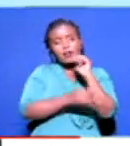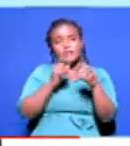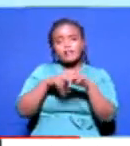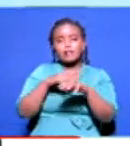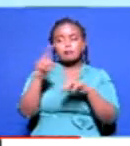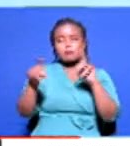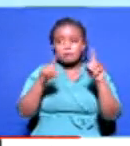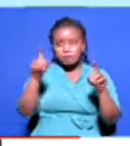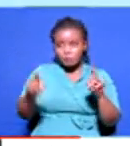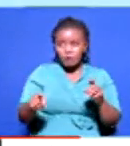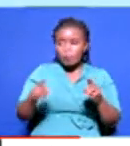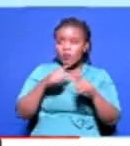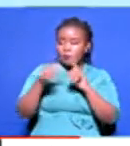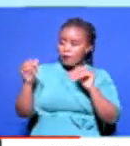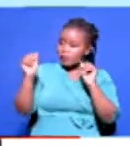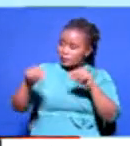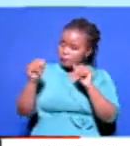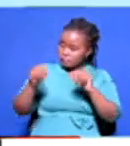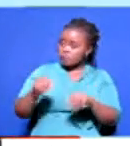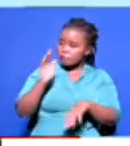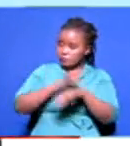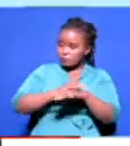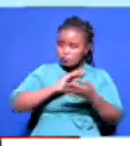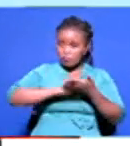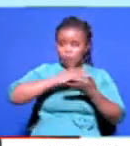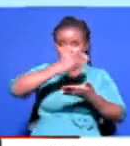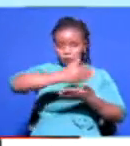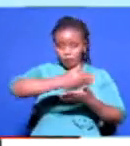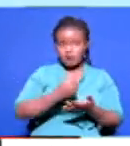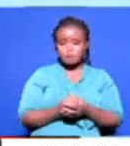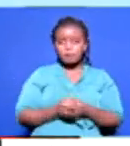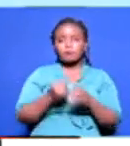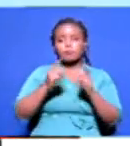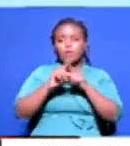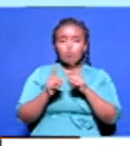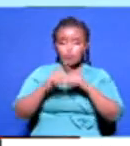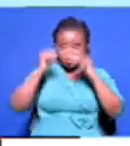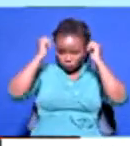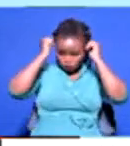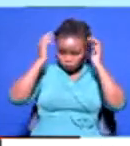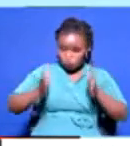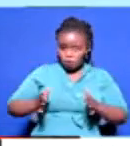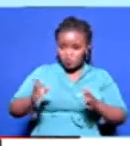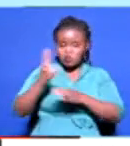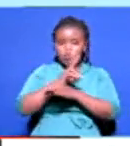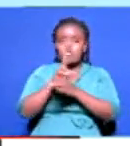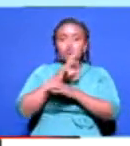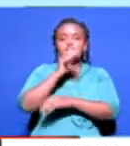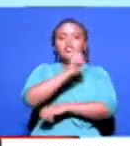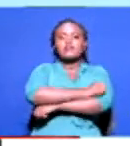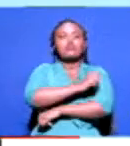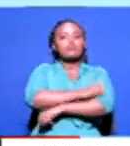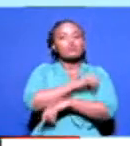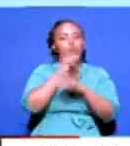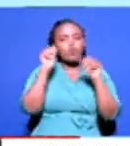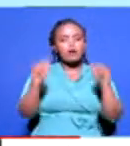can we get a gadget that students can use in schools and only allow them to access